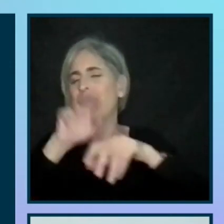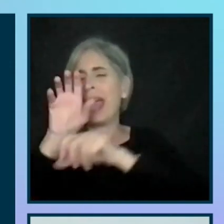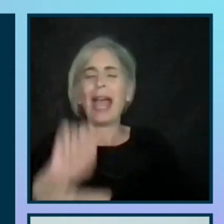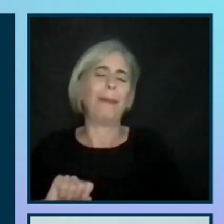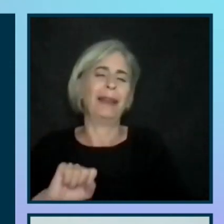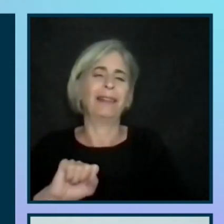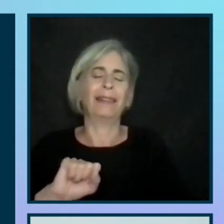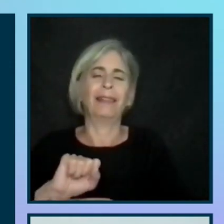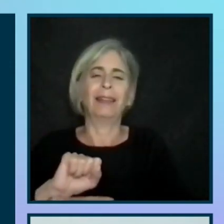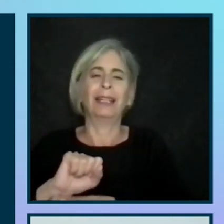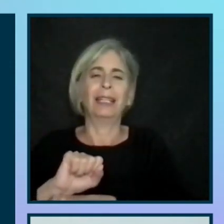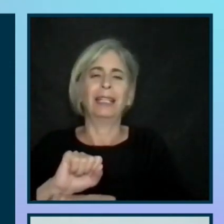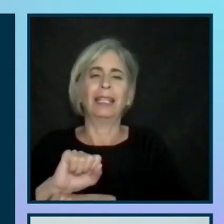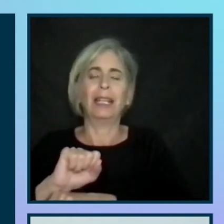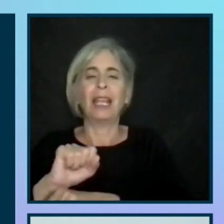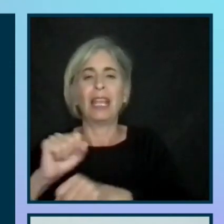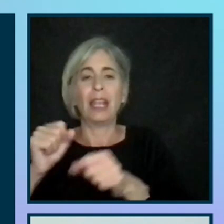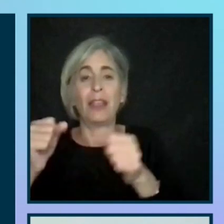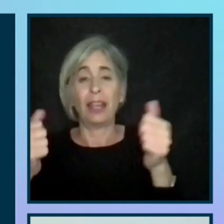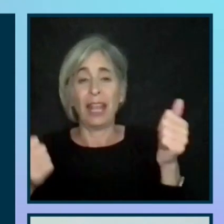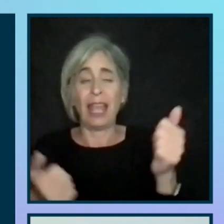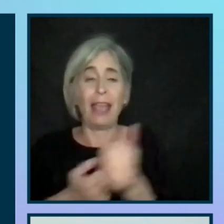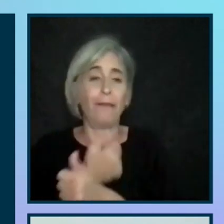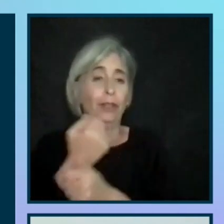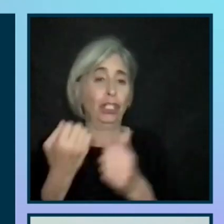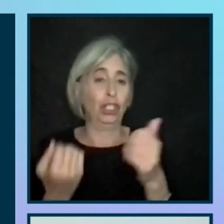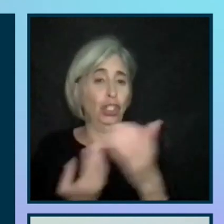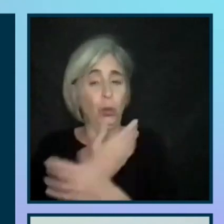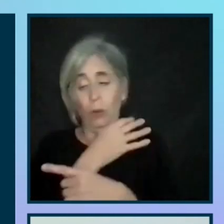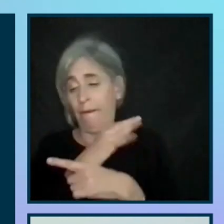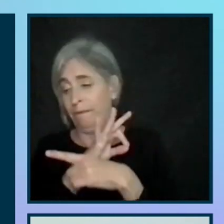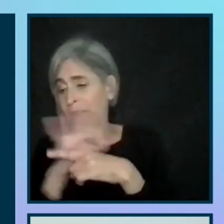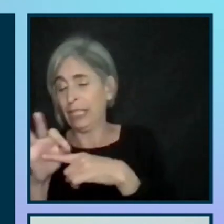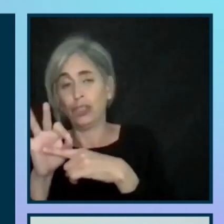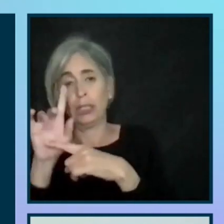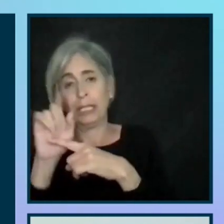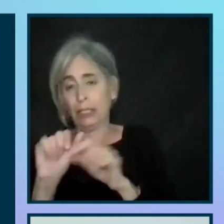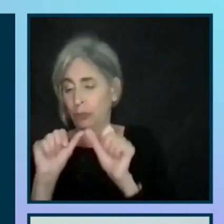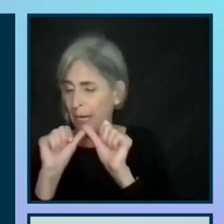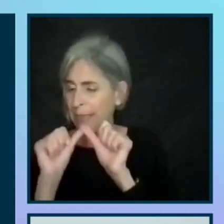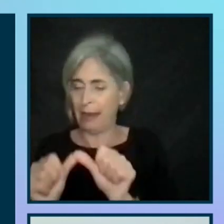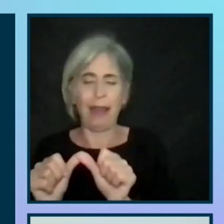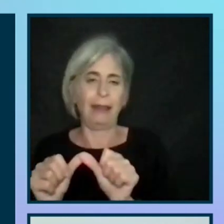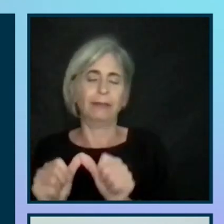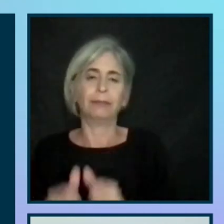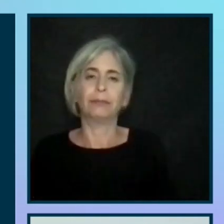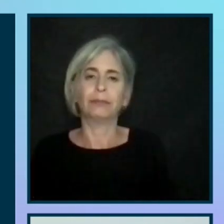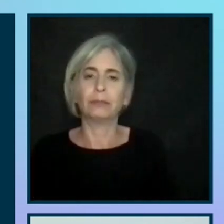consider it while building every new feature or maintaining an existing product.